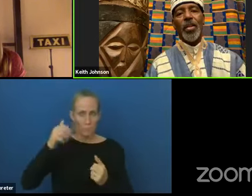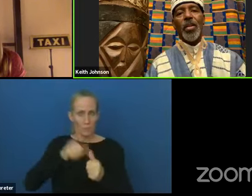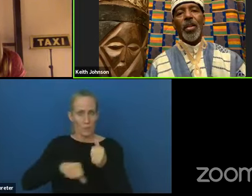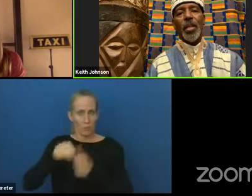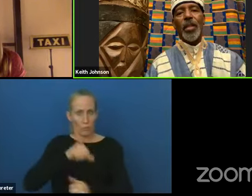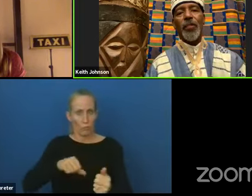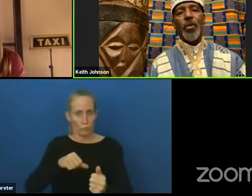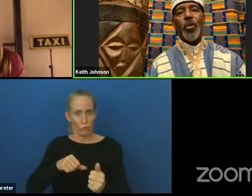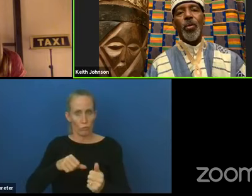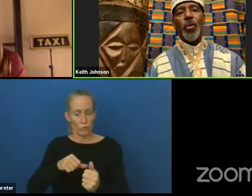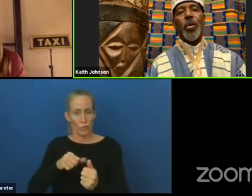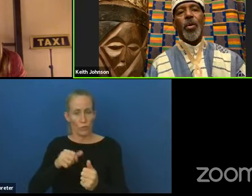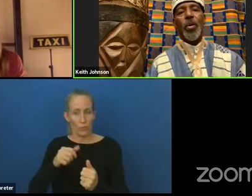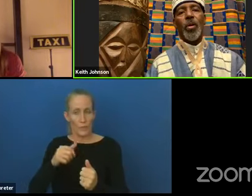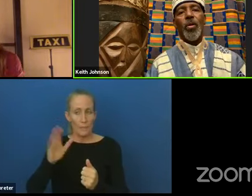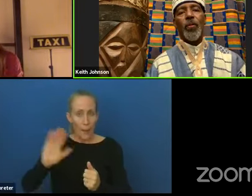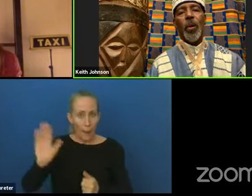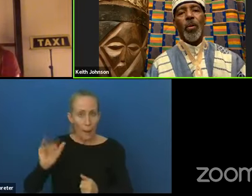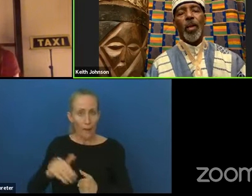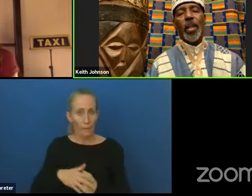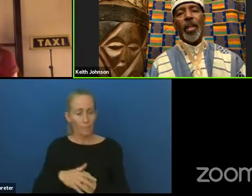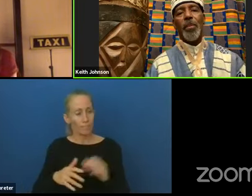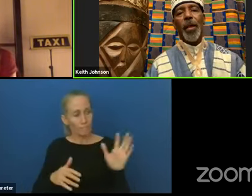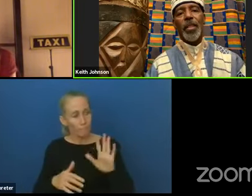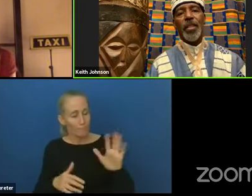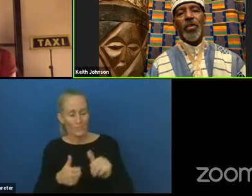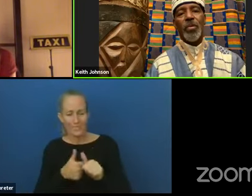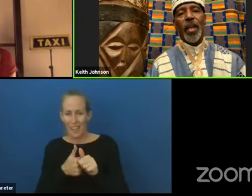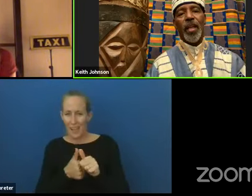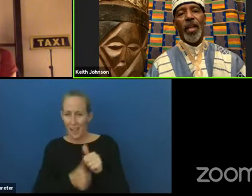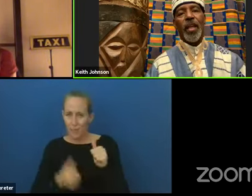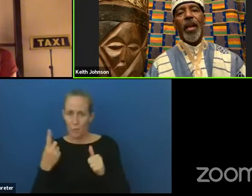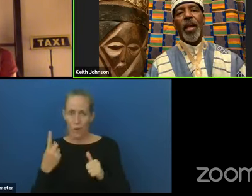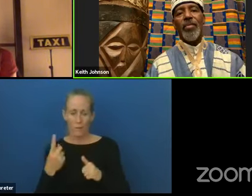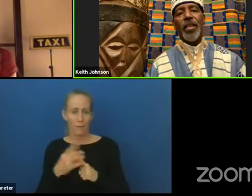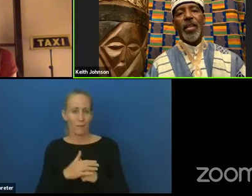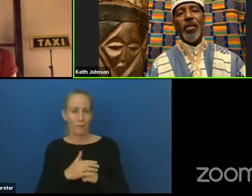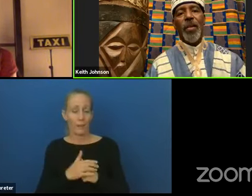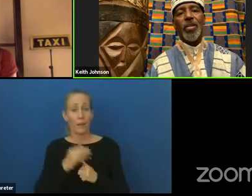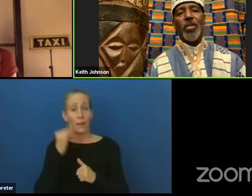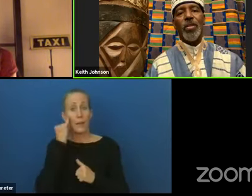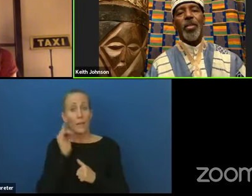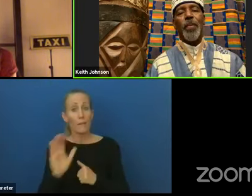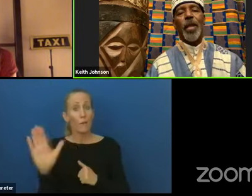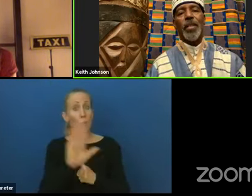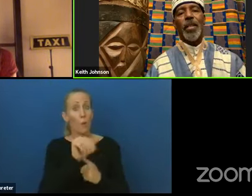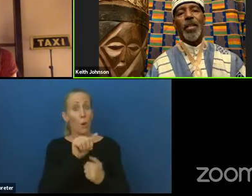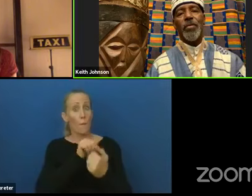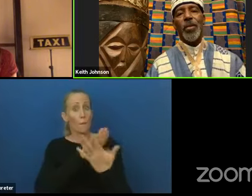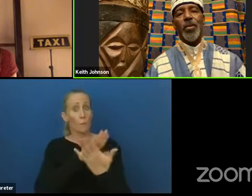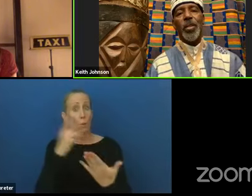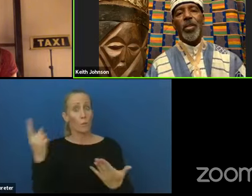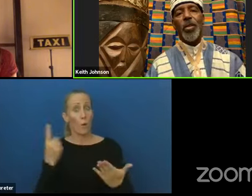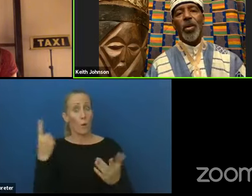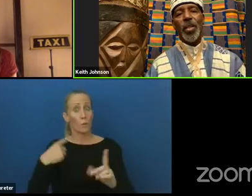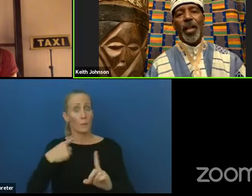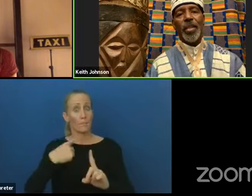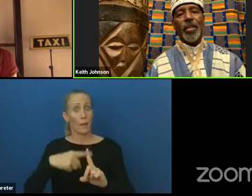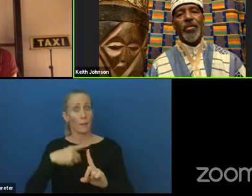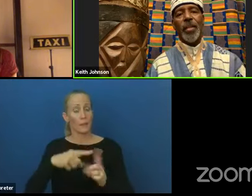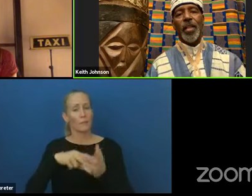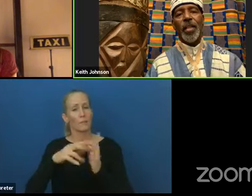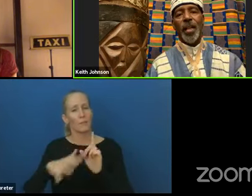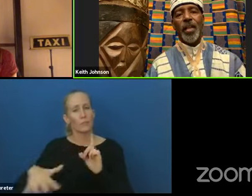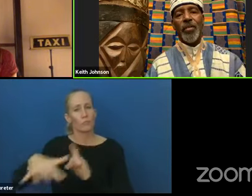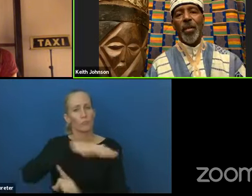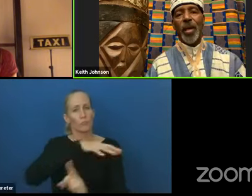that if you go forward in a positive way, everything around you is positive. When you go